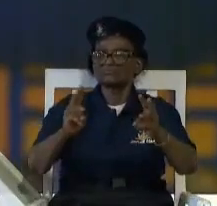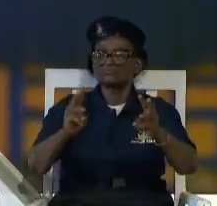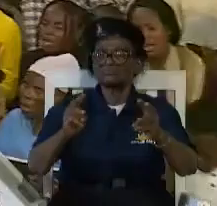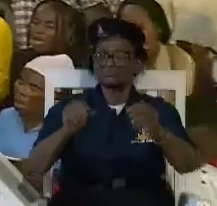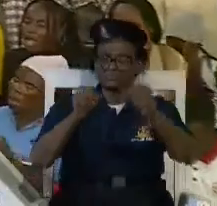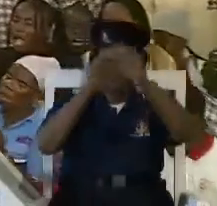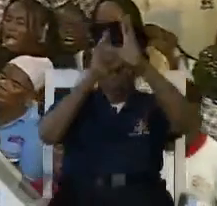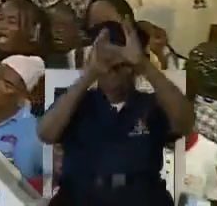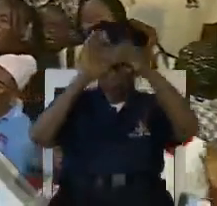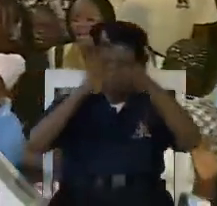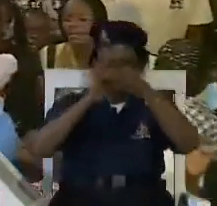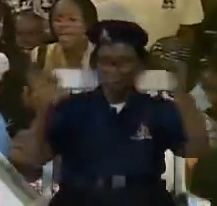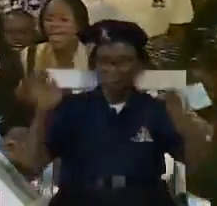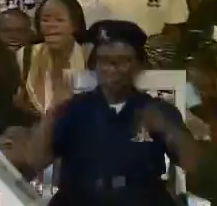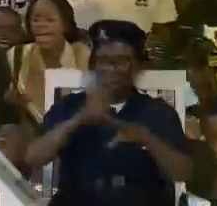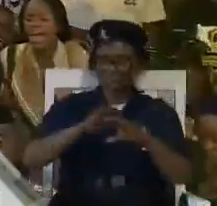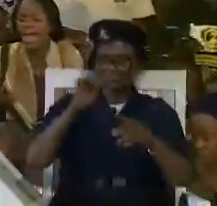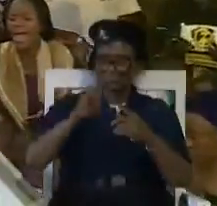release unto us.